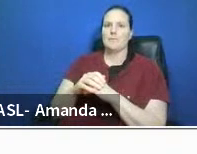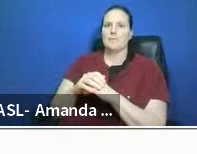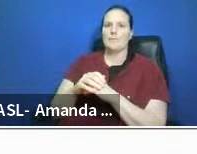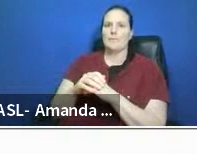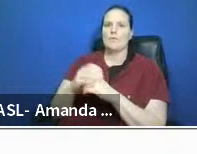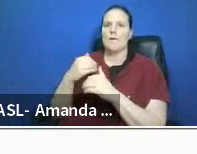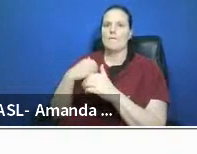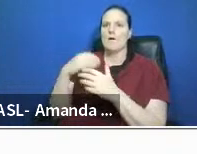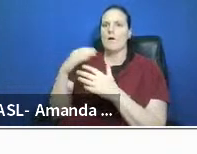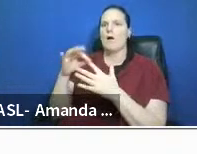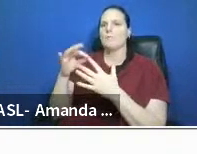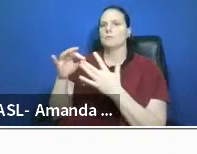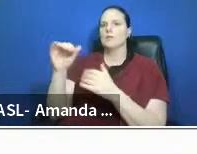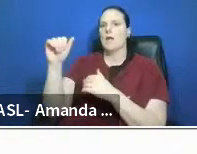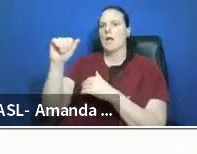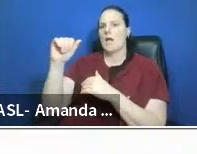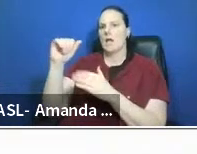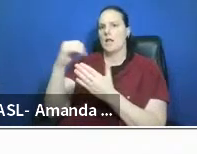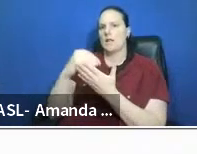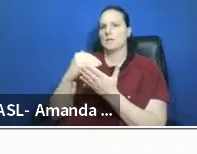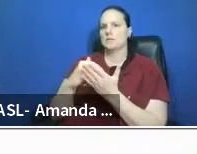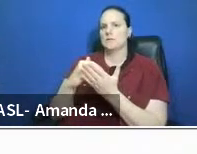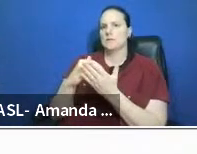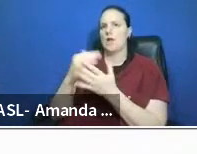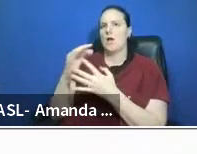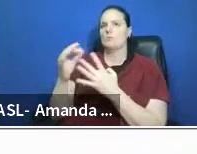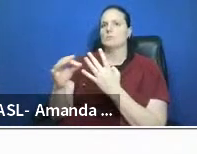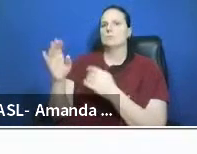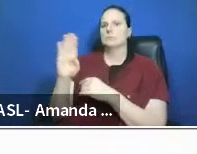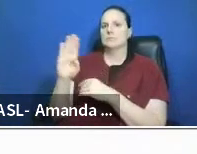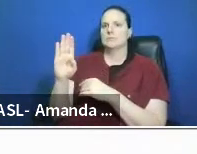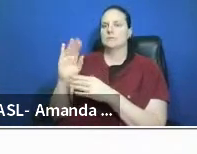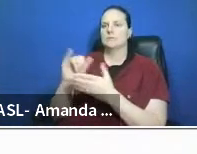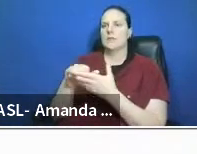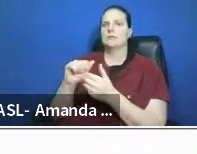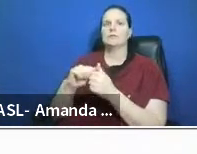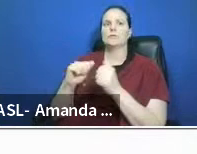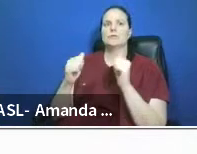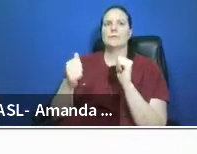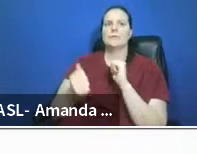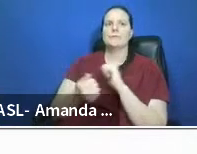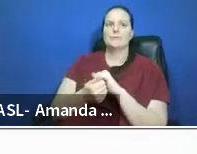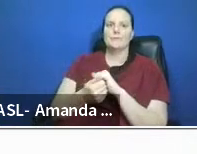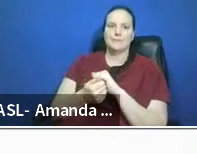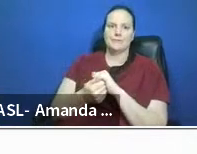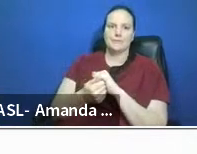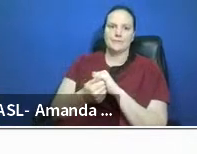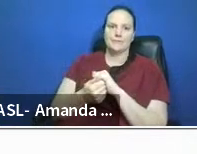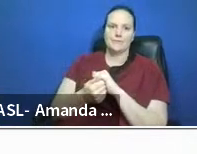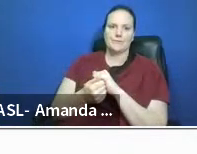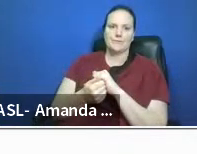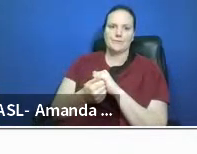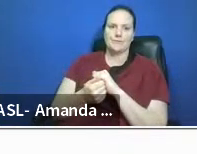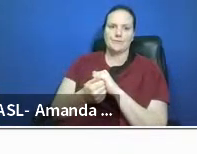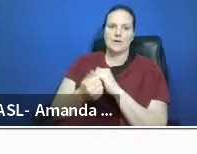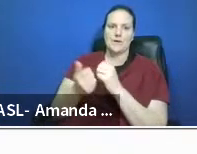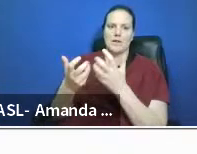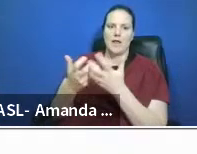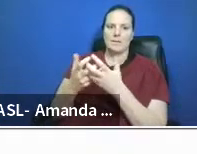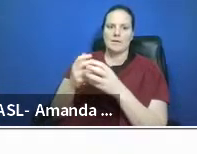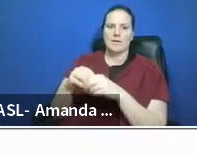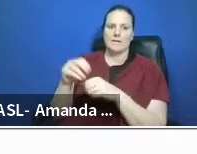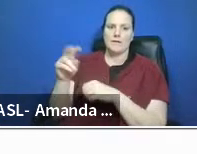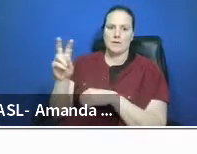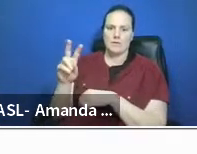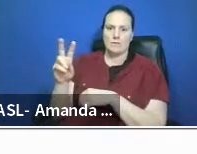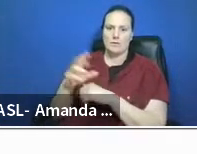option A listed and option B. Those are a shift of the alignment in Vancouver,